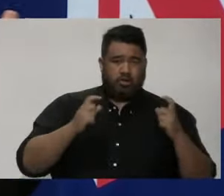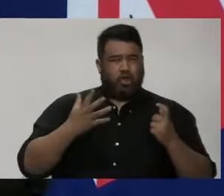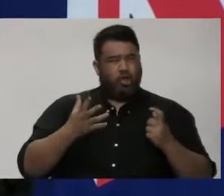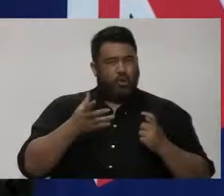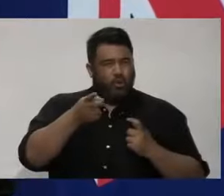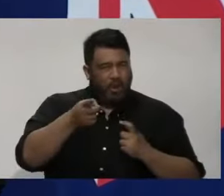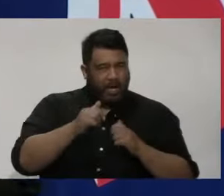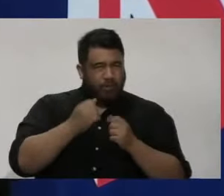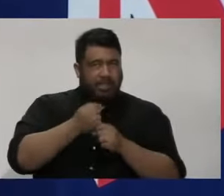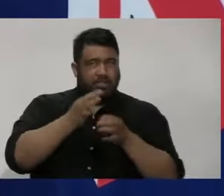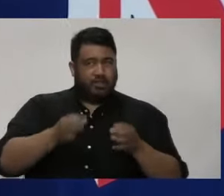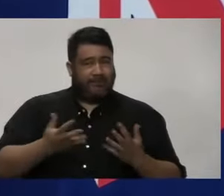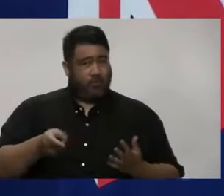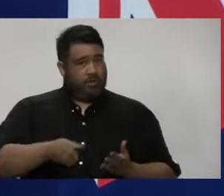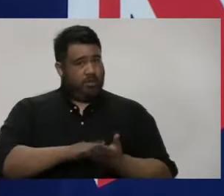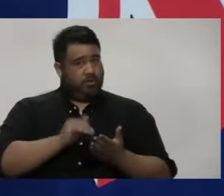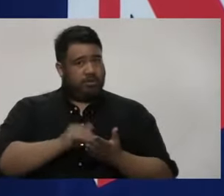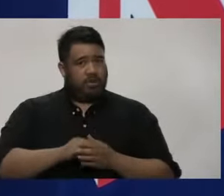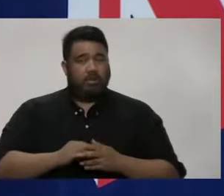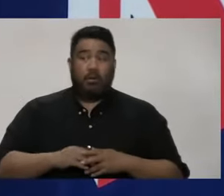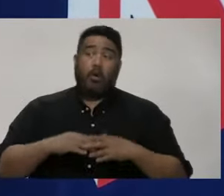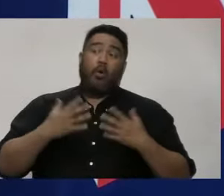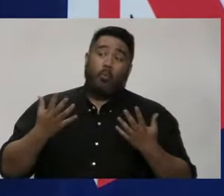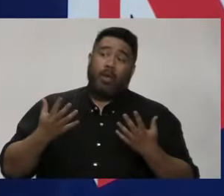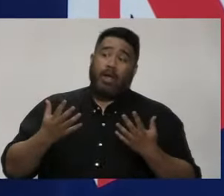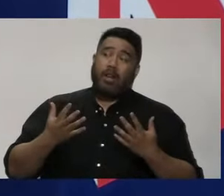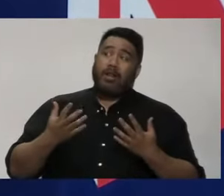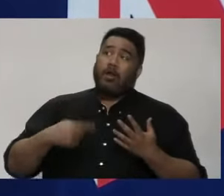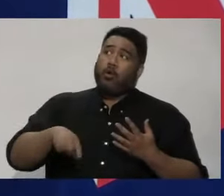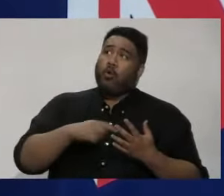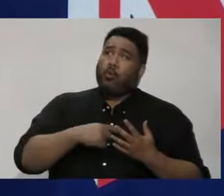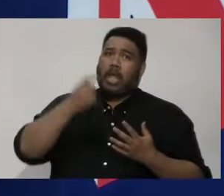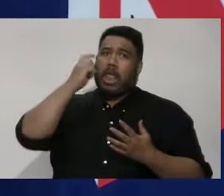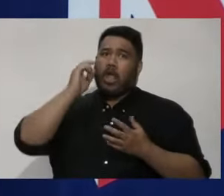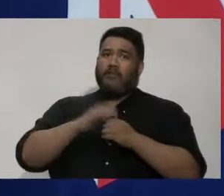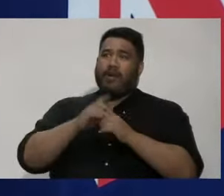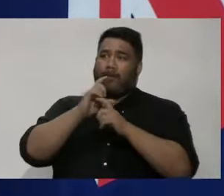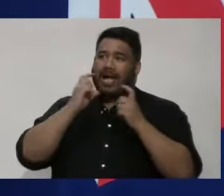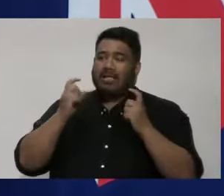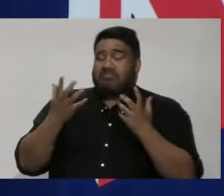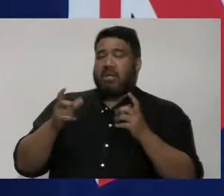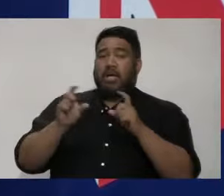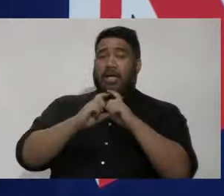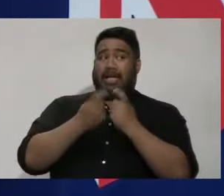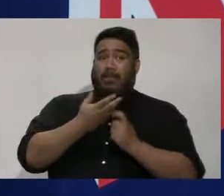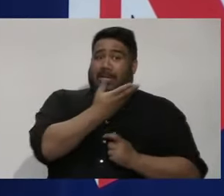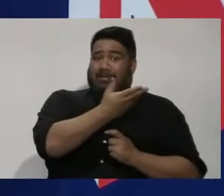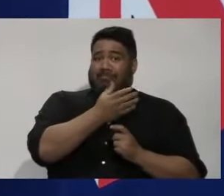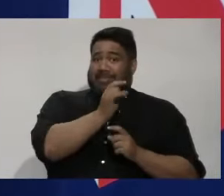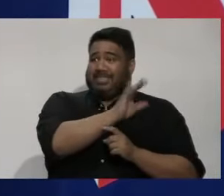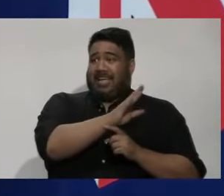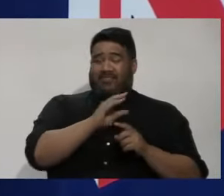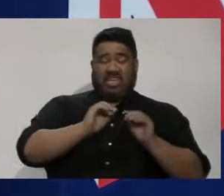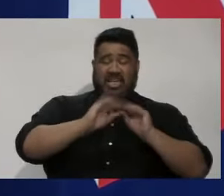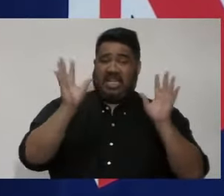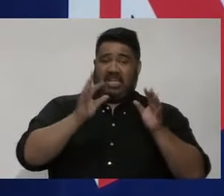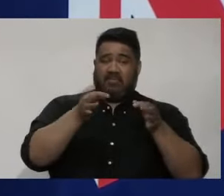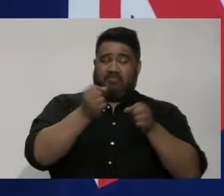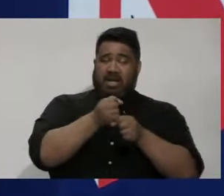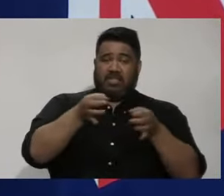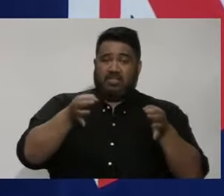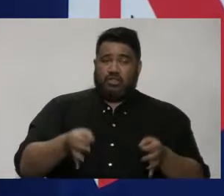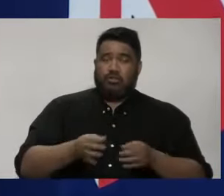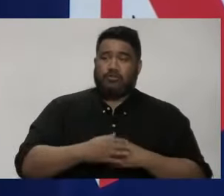level 1 for the rest of the country, not so much masks. On masks, Cabinet was very, very clear.